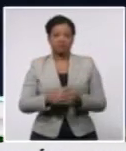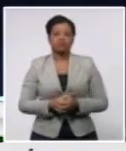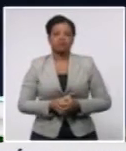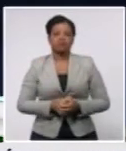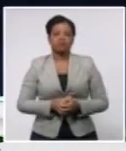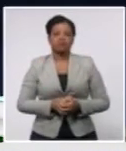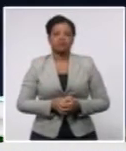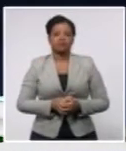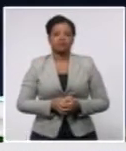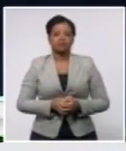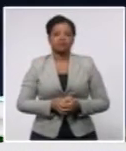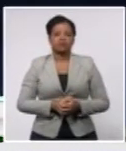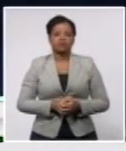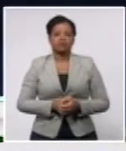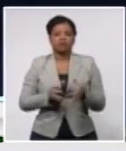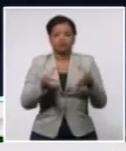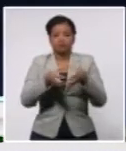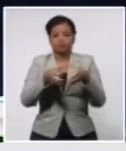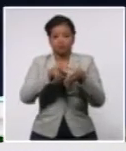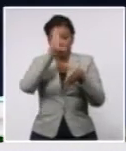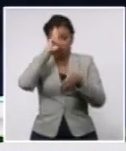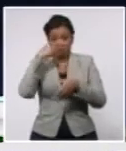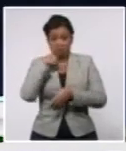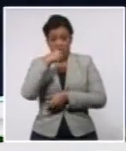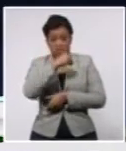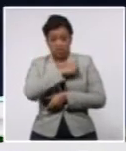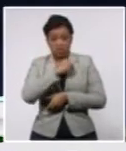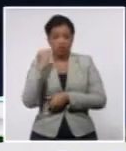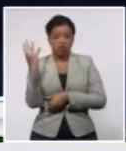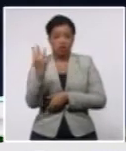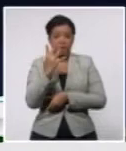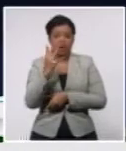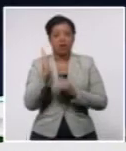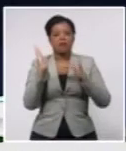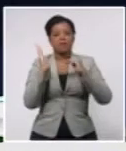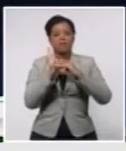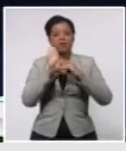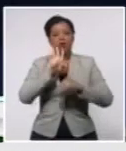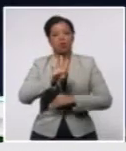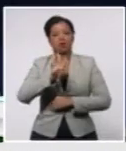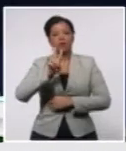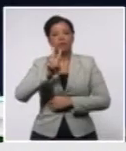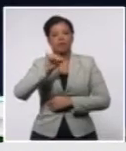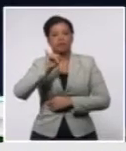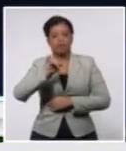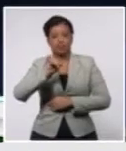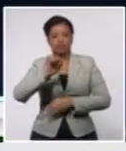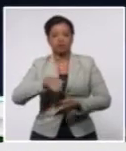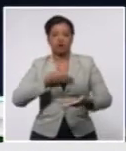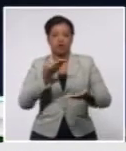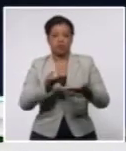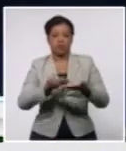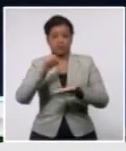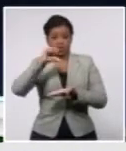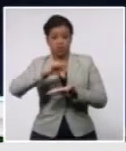diagnose COVID-19. In the Pedro Curie Tropical Medicine Institute,